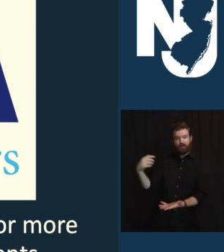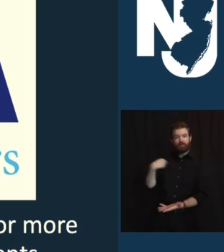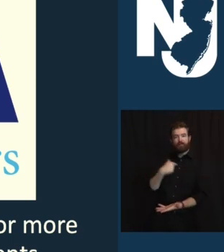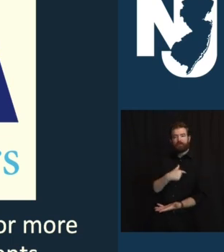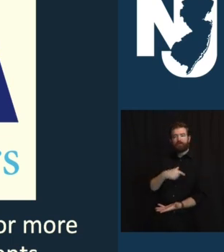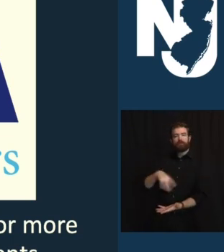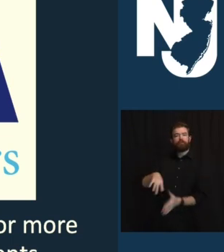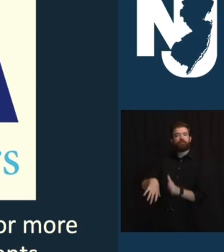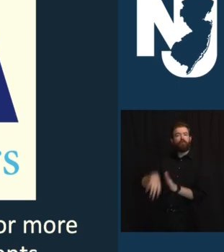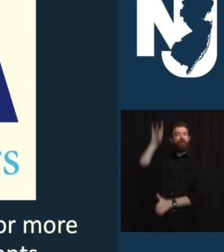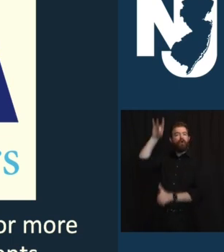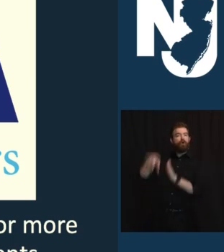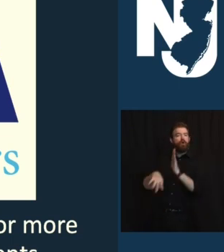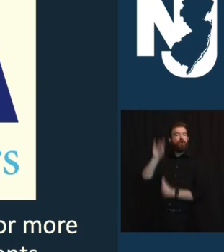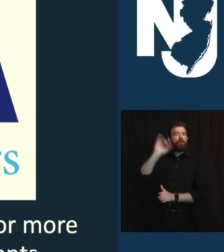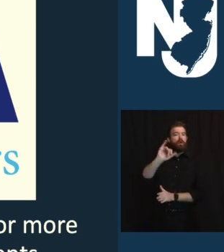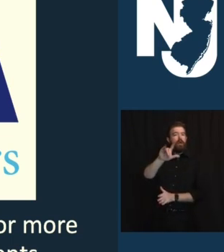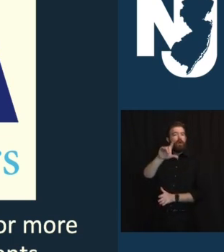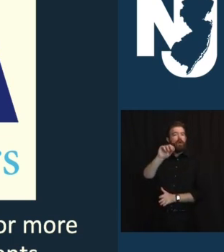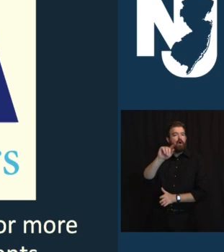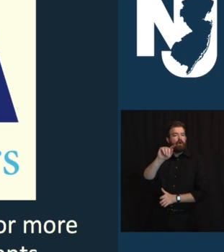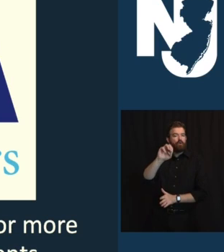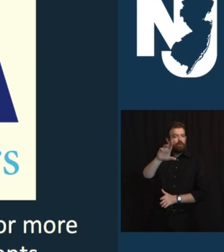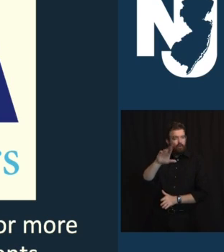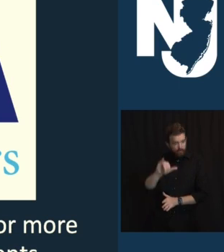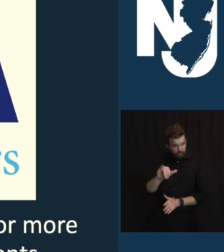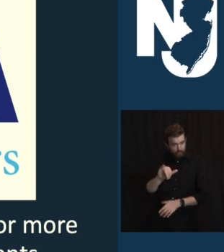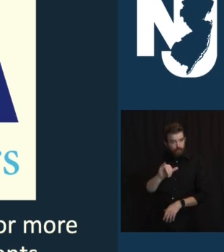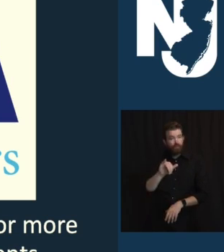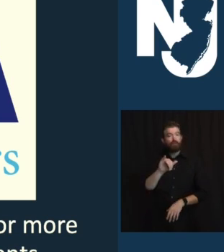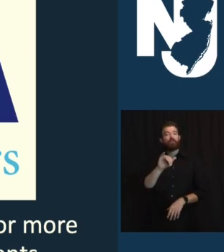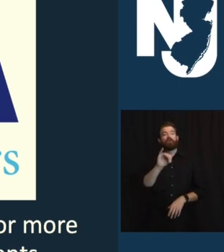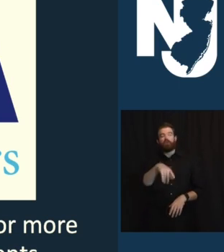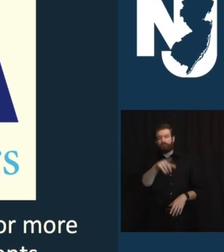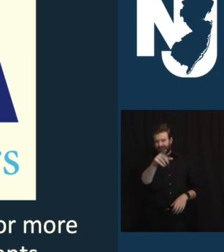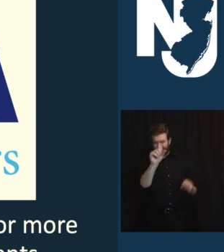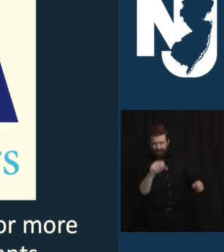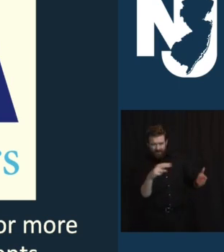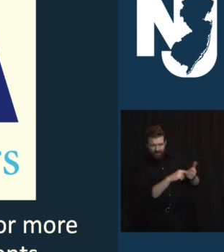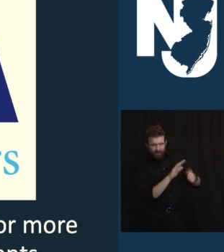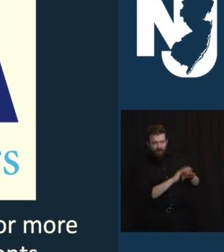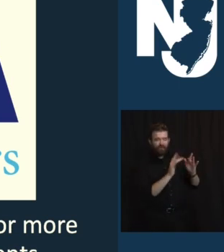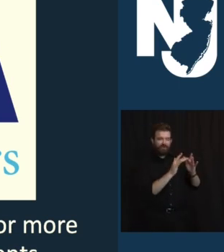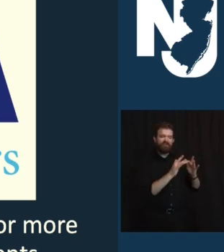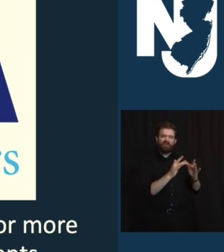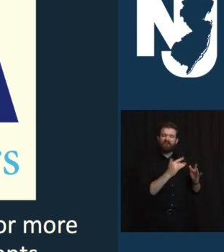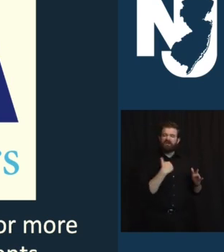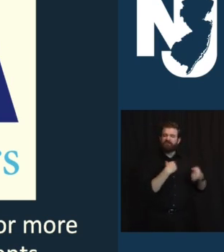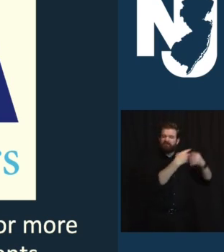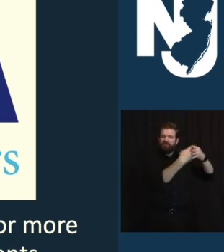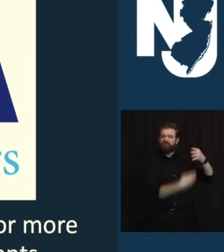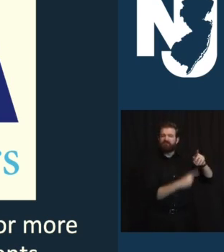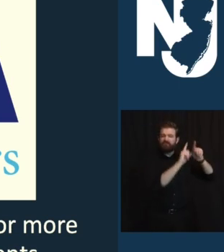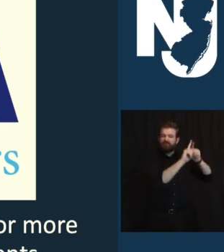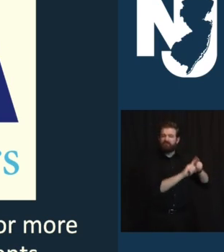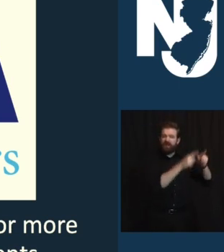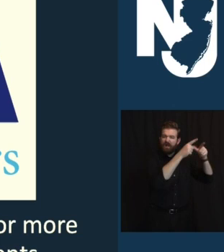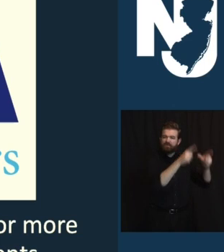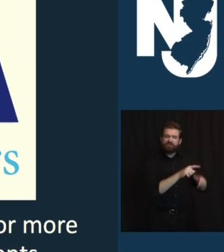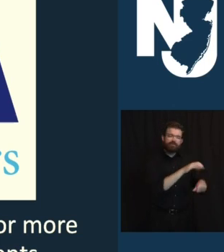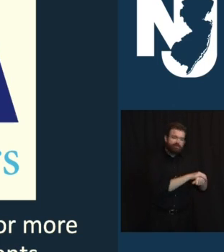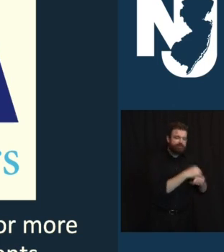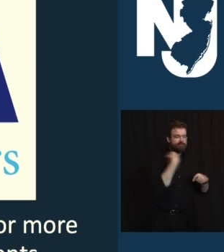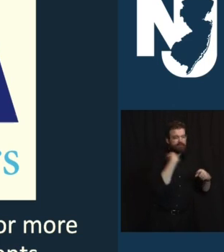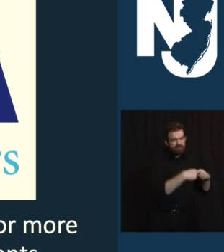application is online and is available in English and Spanish, among multiple other languages. This current round of rental